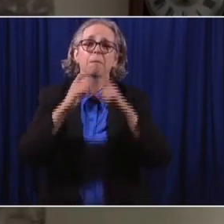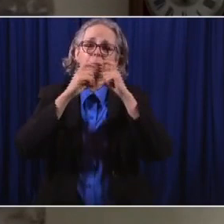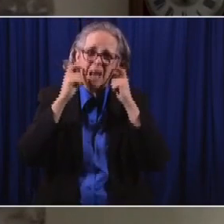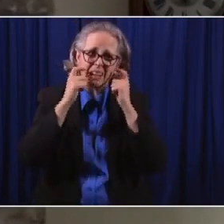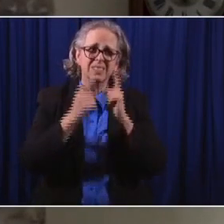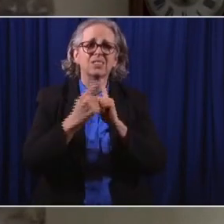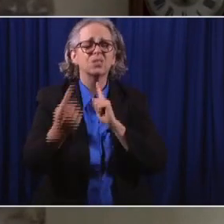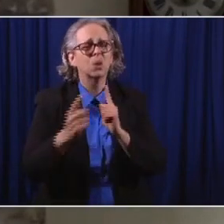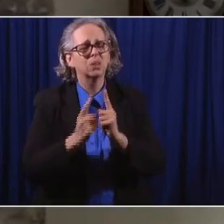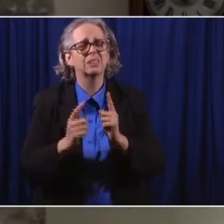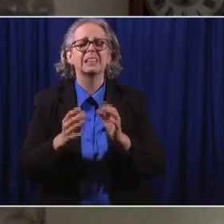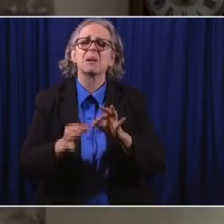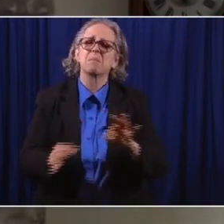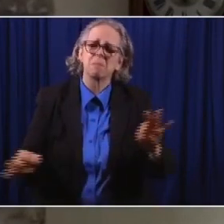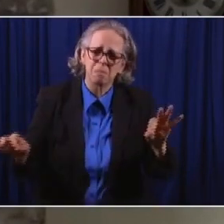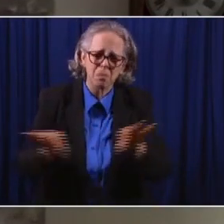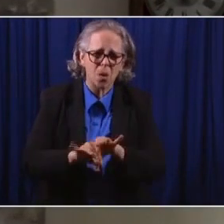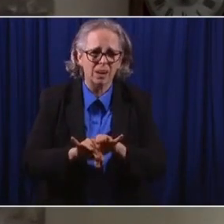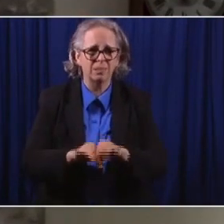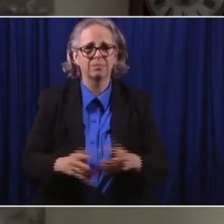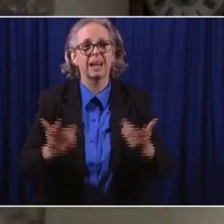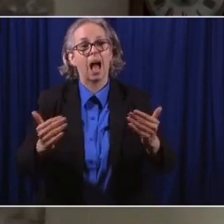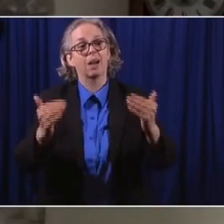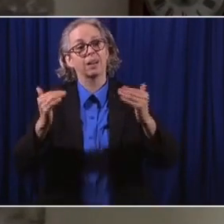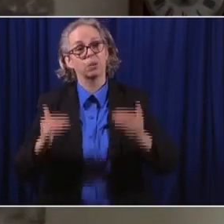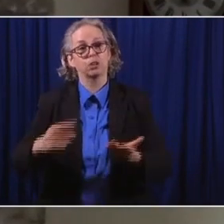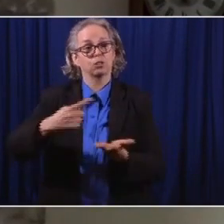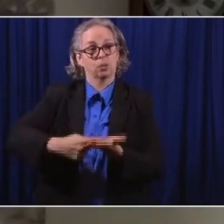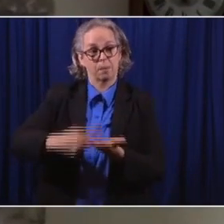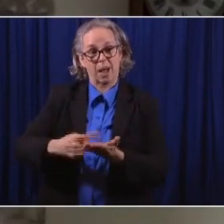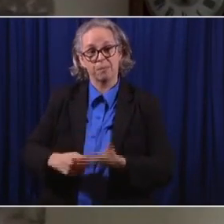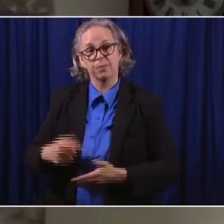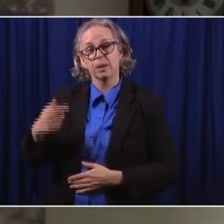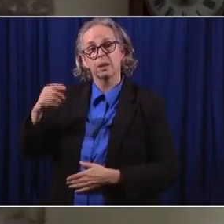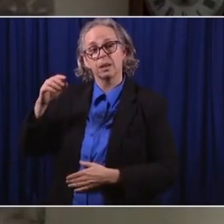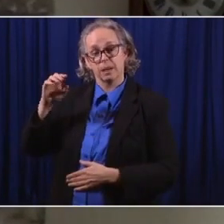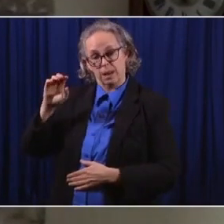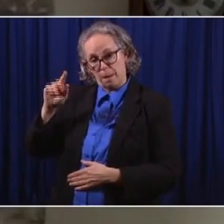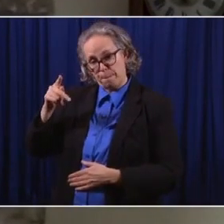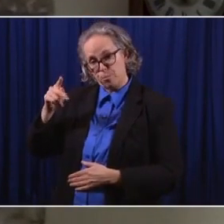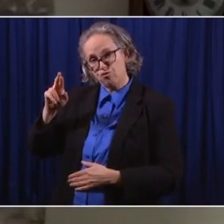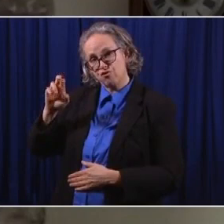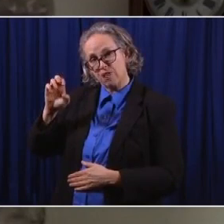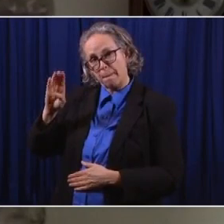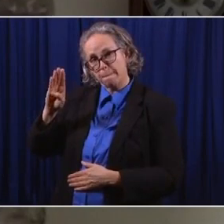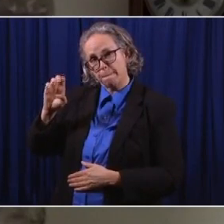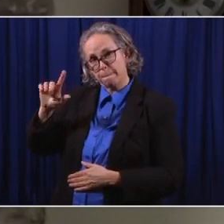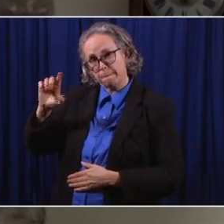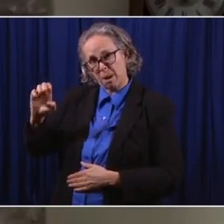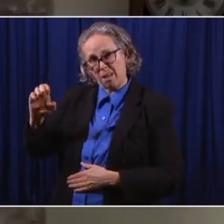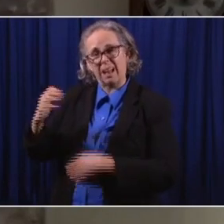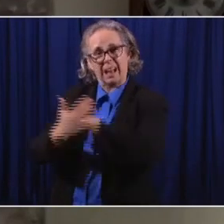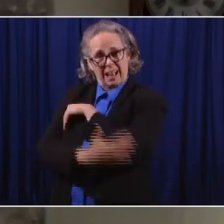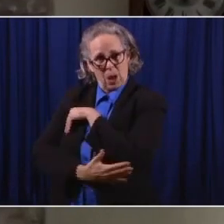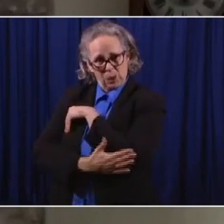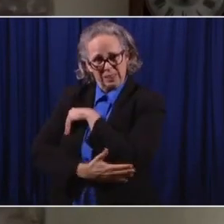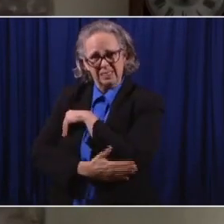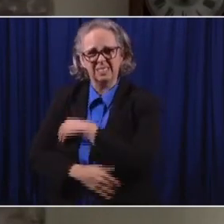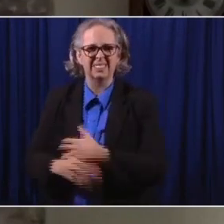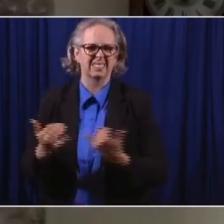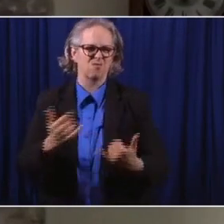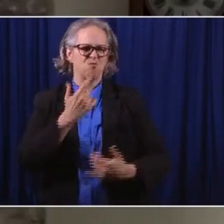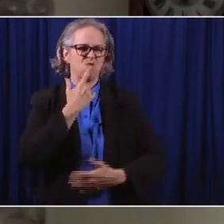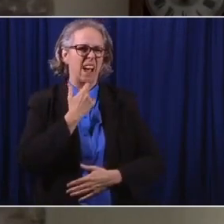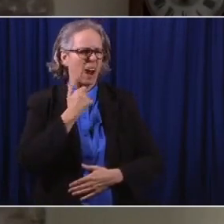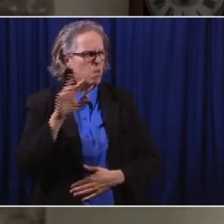important. Preble County remains red this week because they meet the CDC's threshold for high incidence, 122